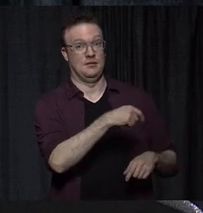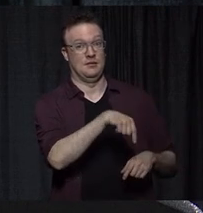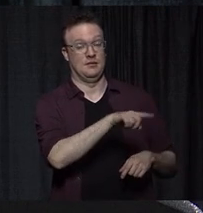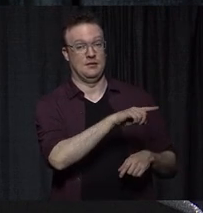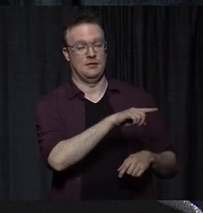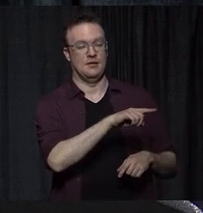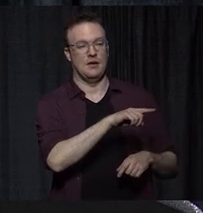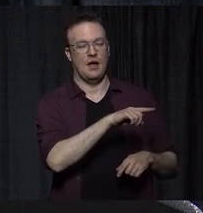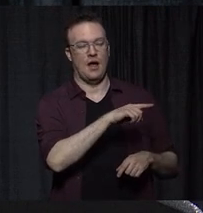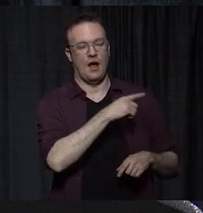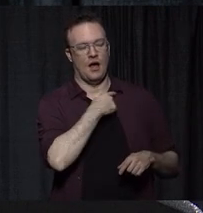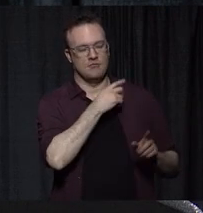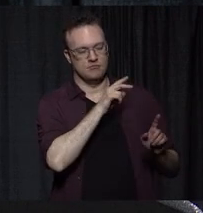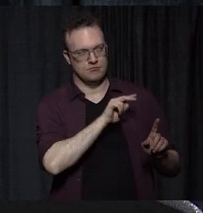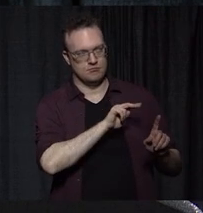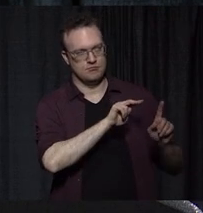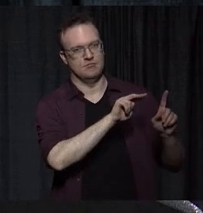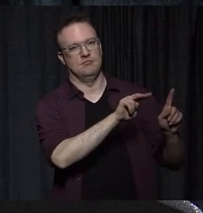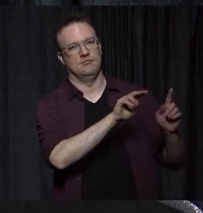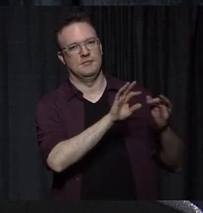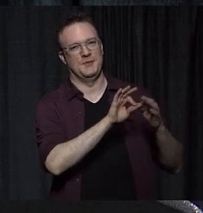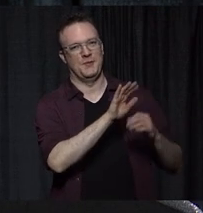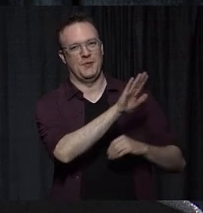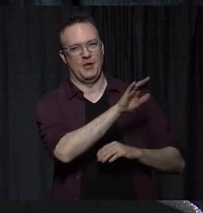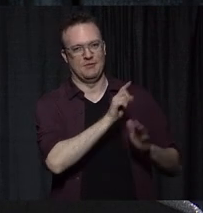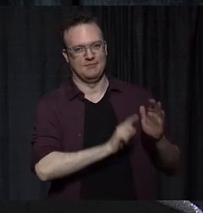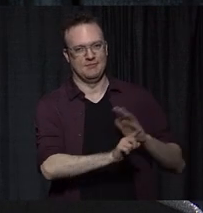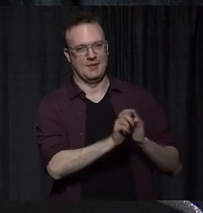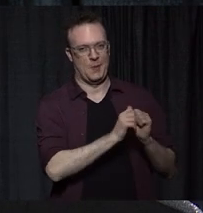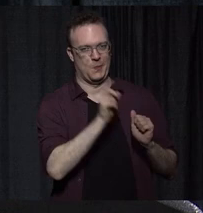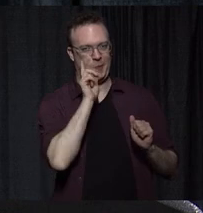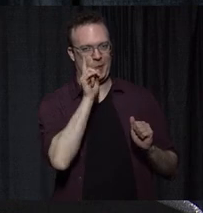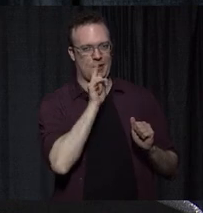who I really admired in terms of how they navigated.